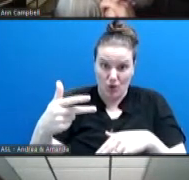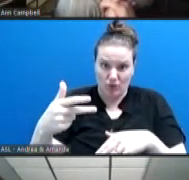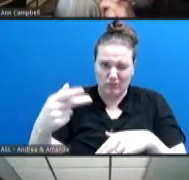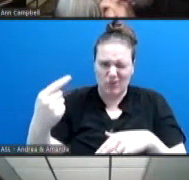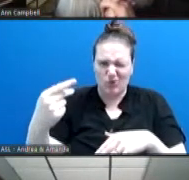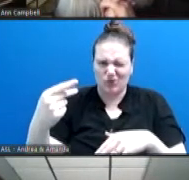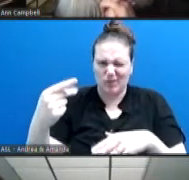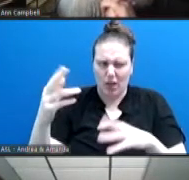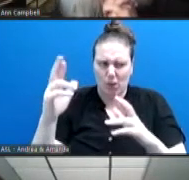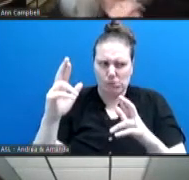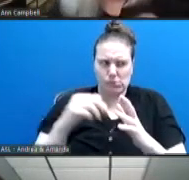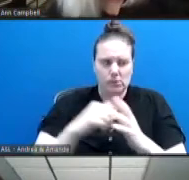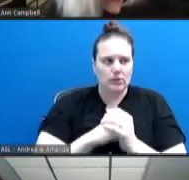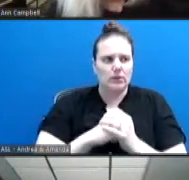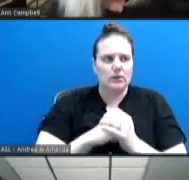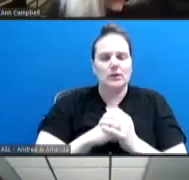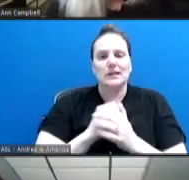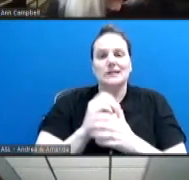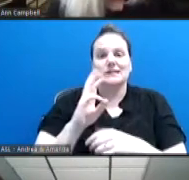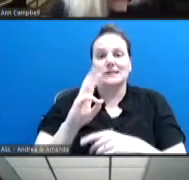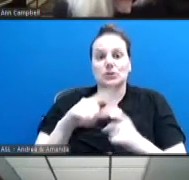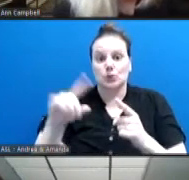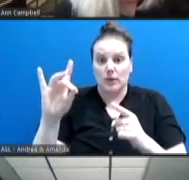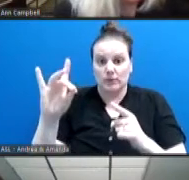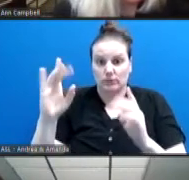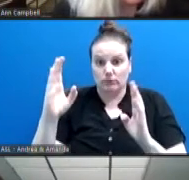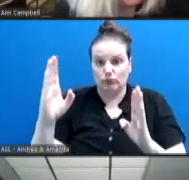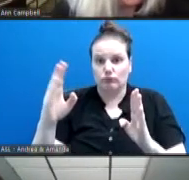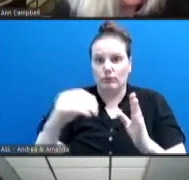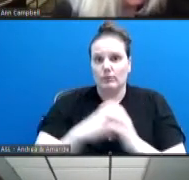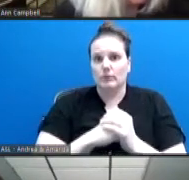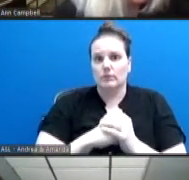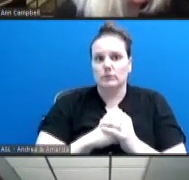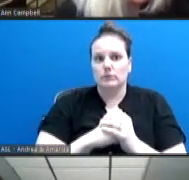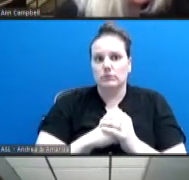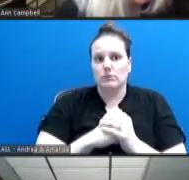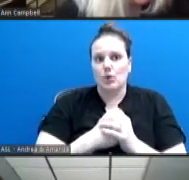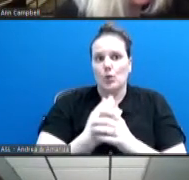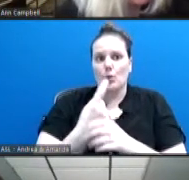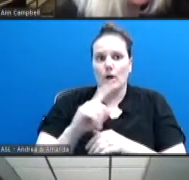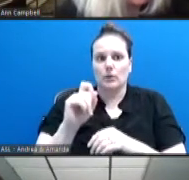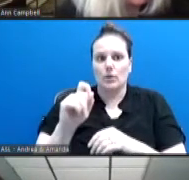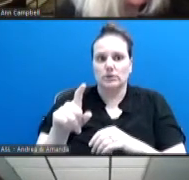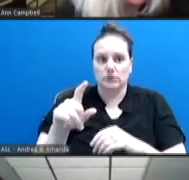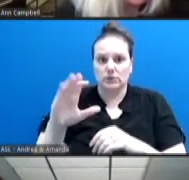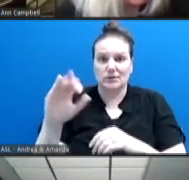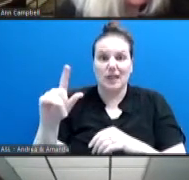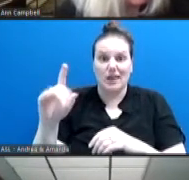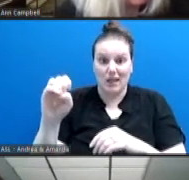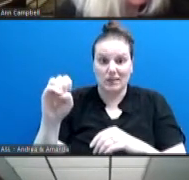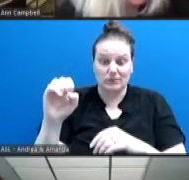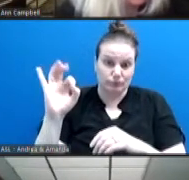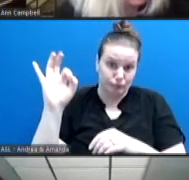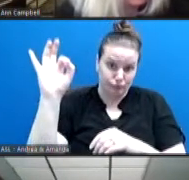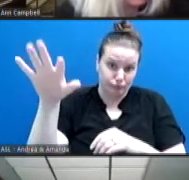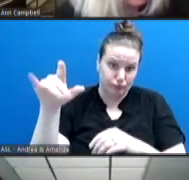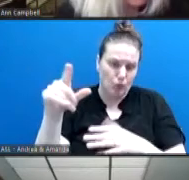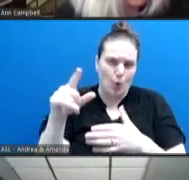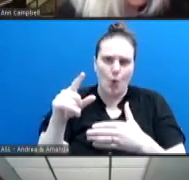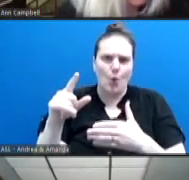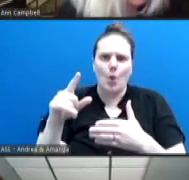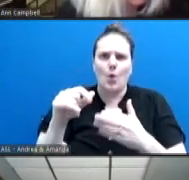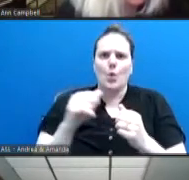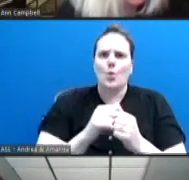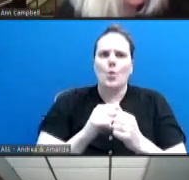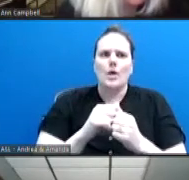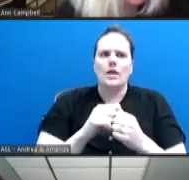I hope, from 6 to 8. And one of the questions that Celeste has put out there is, what would the community